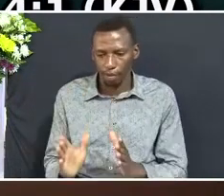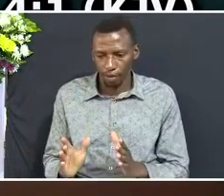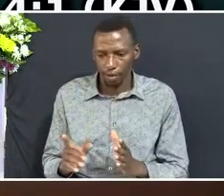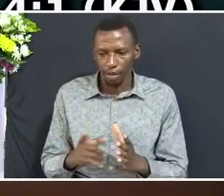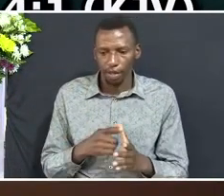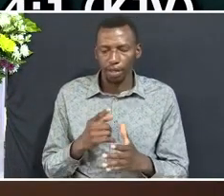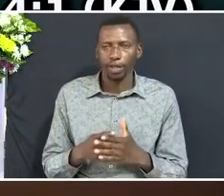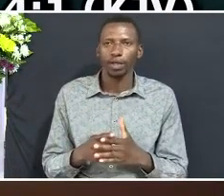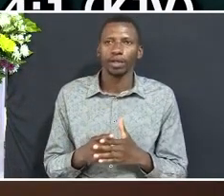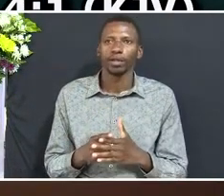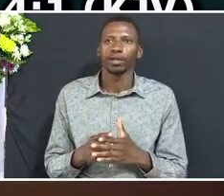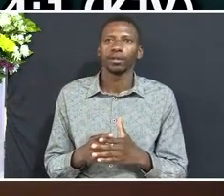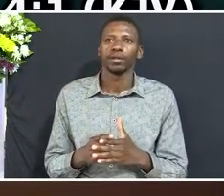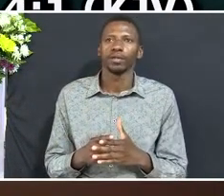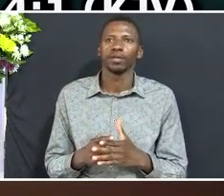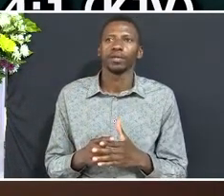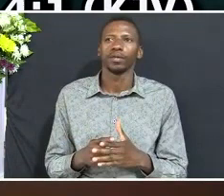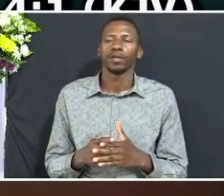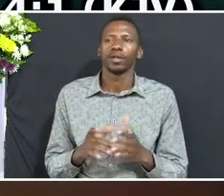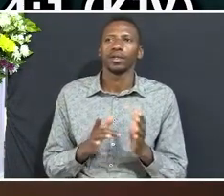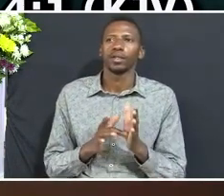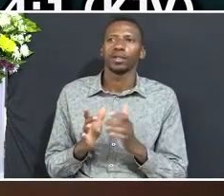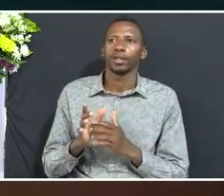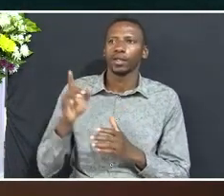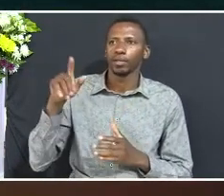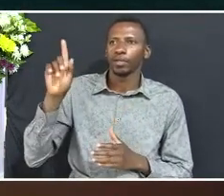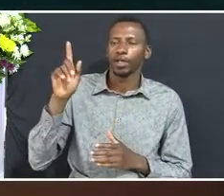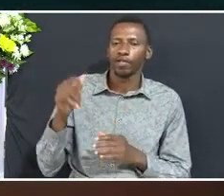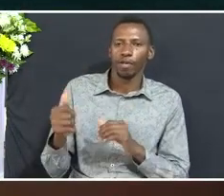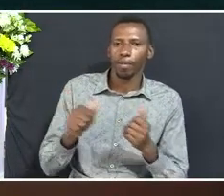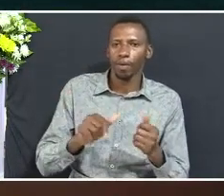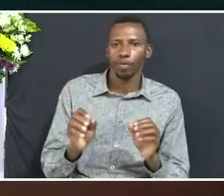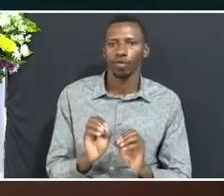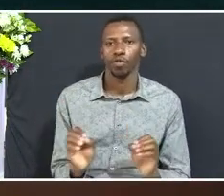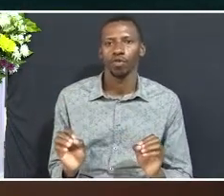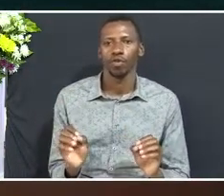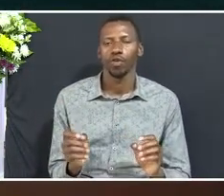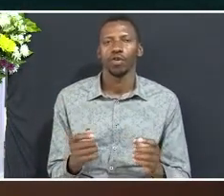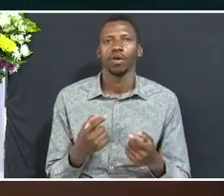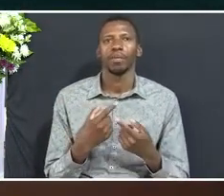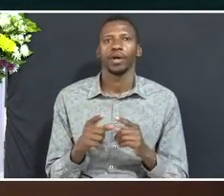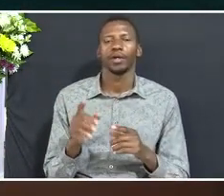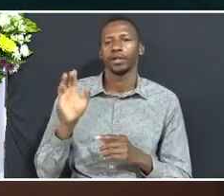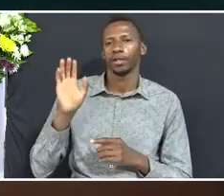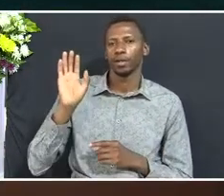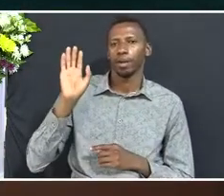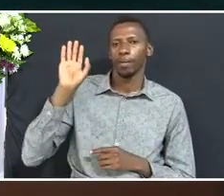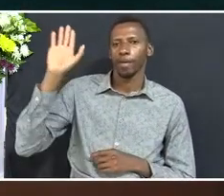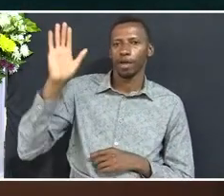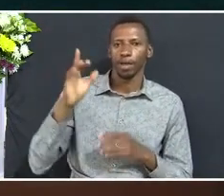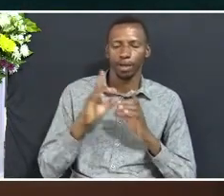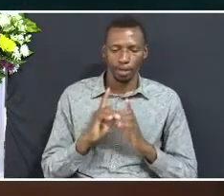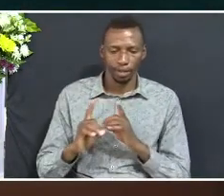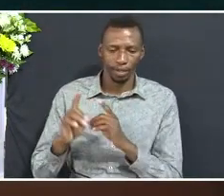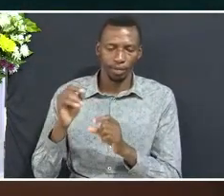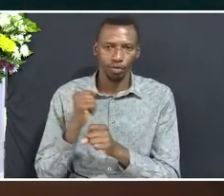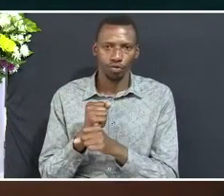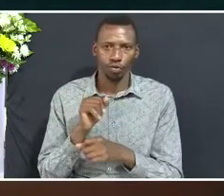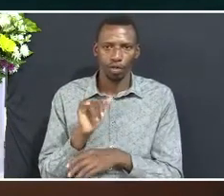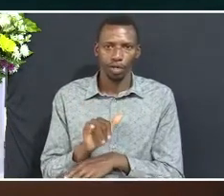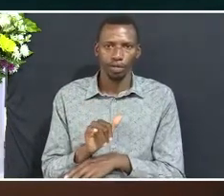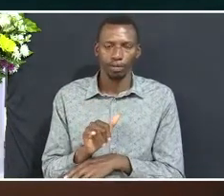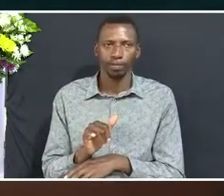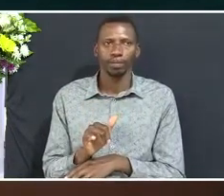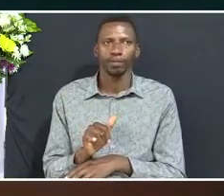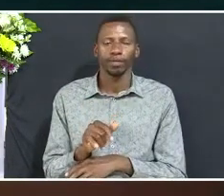than John, though Jesus himself did not baptize, but his disciples did, he left